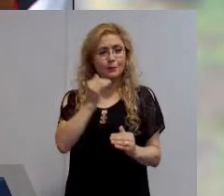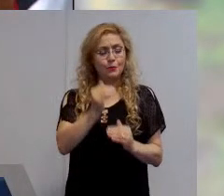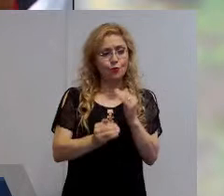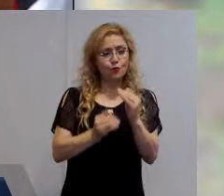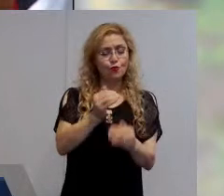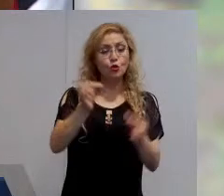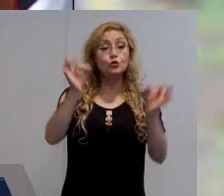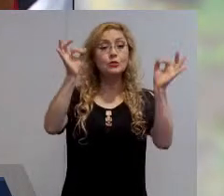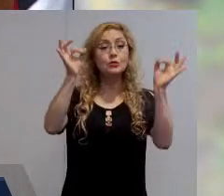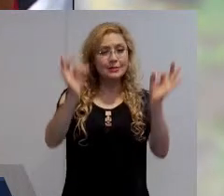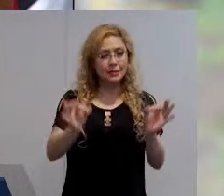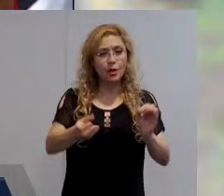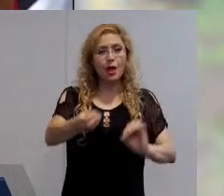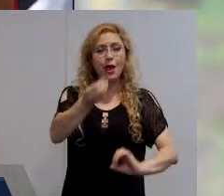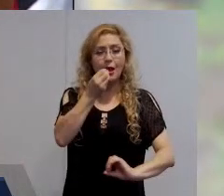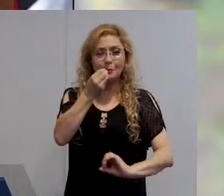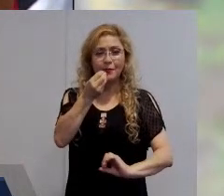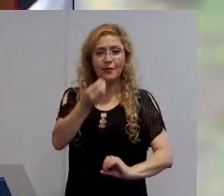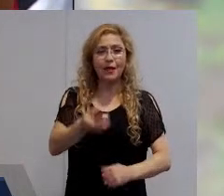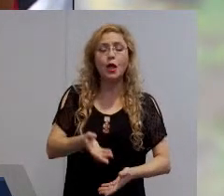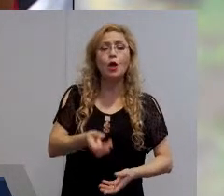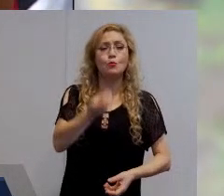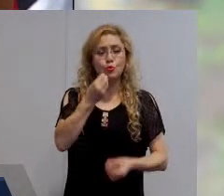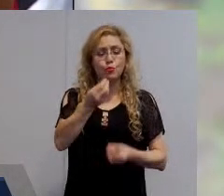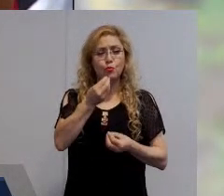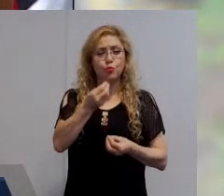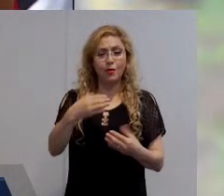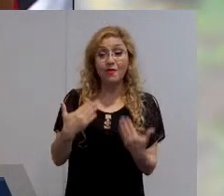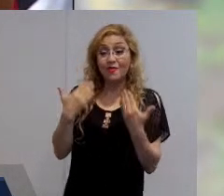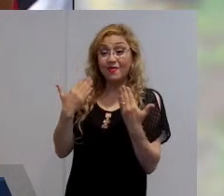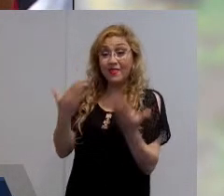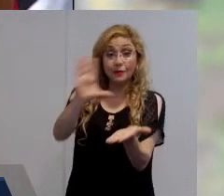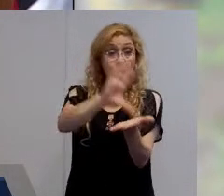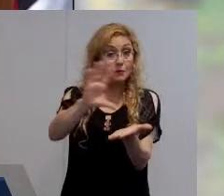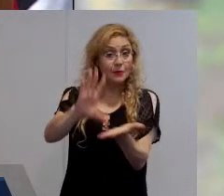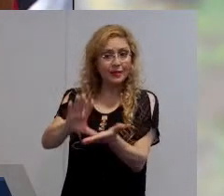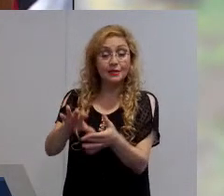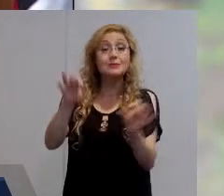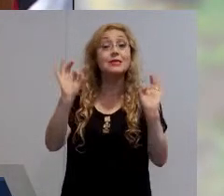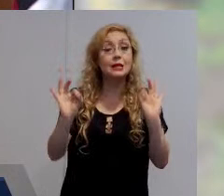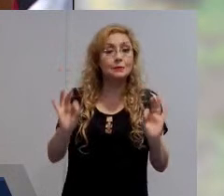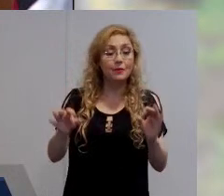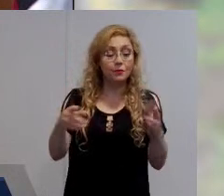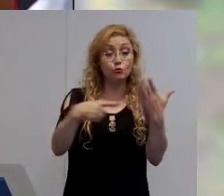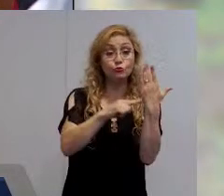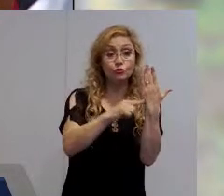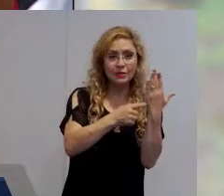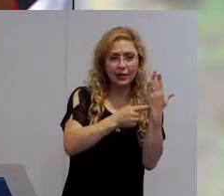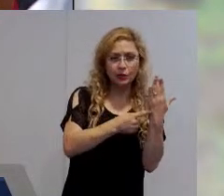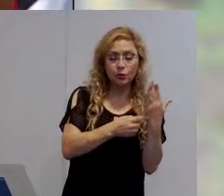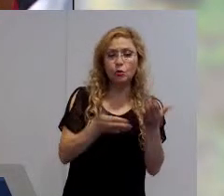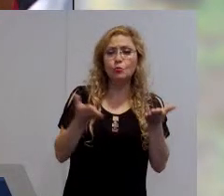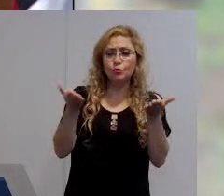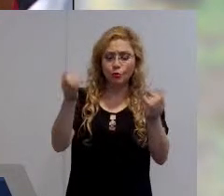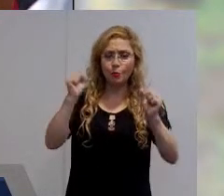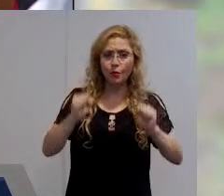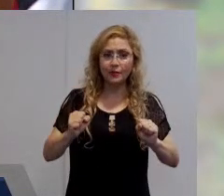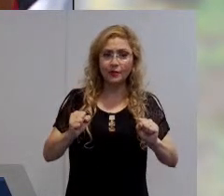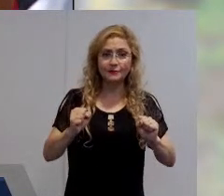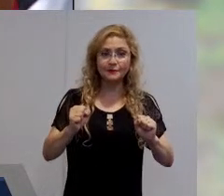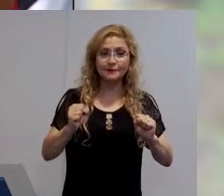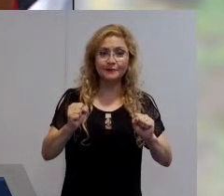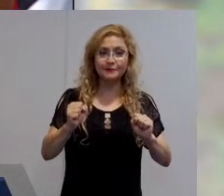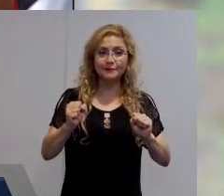of experiences in order to move ahead in food safety and nutrition, and provide technical means and recommendations